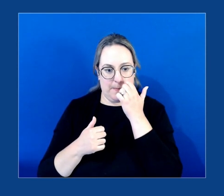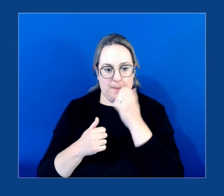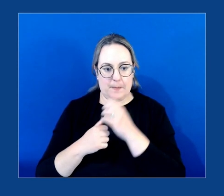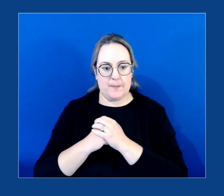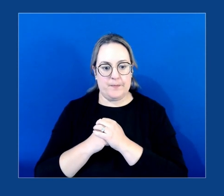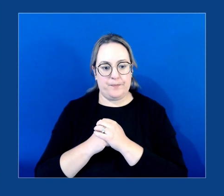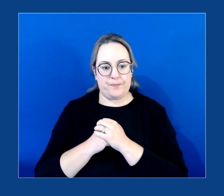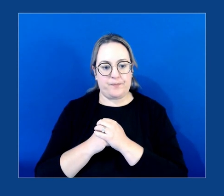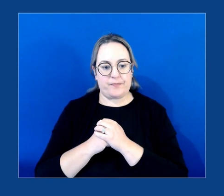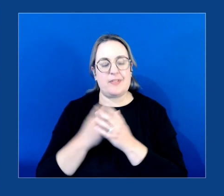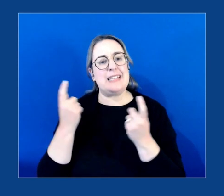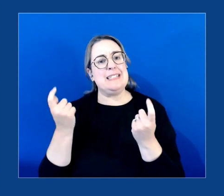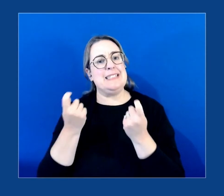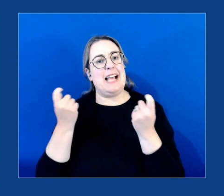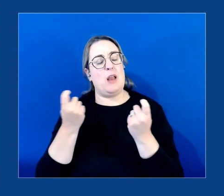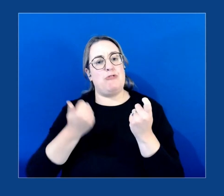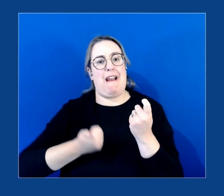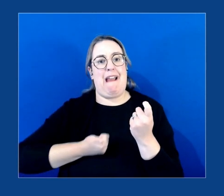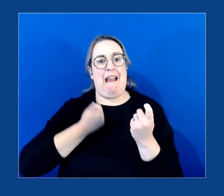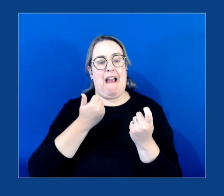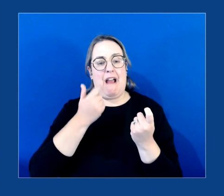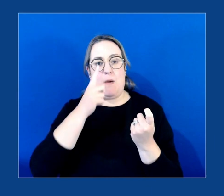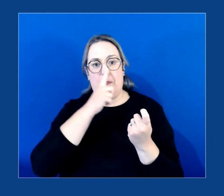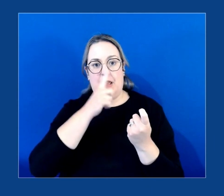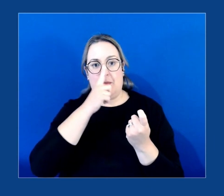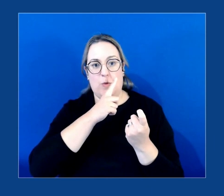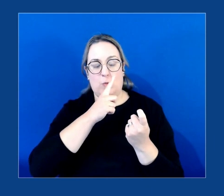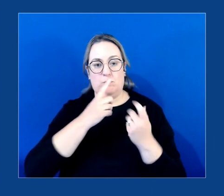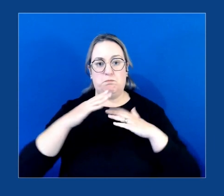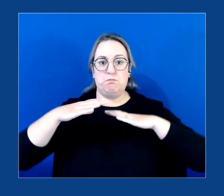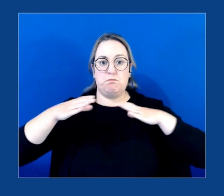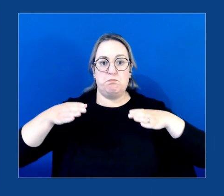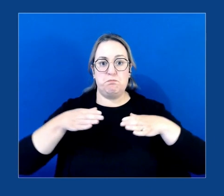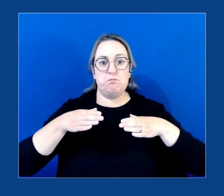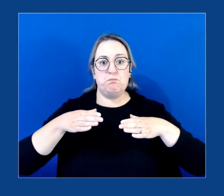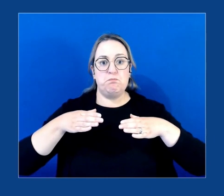as celebrating ourselves as people. All the people.